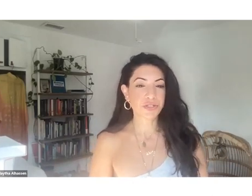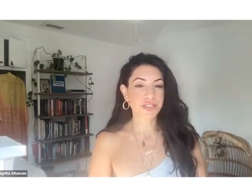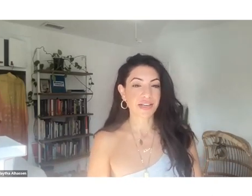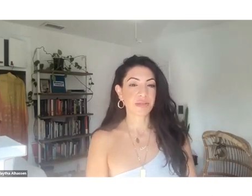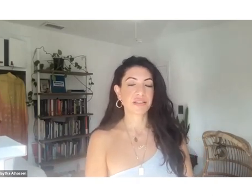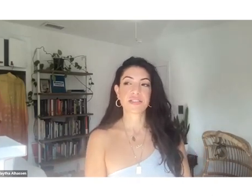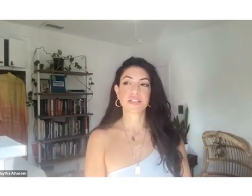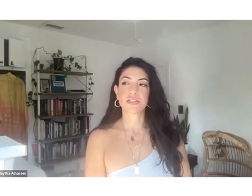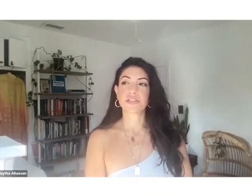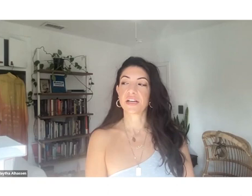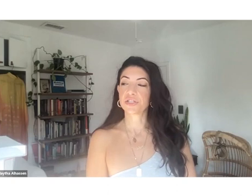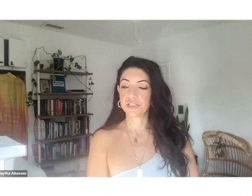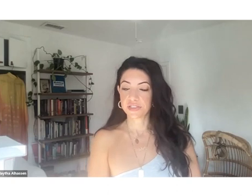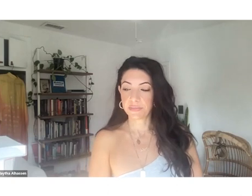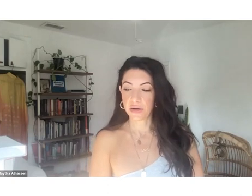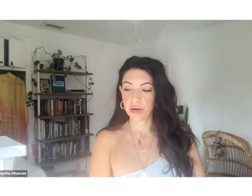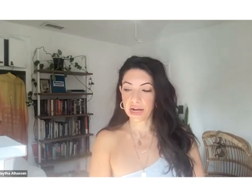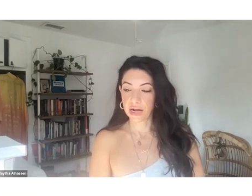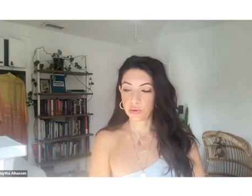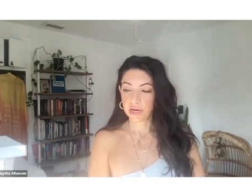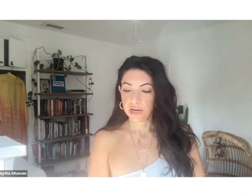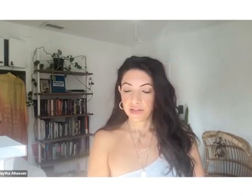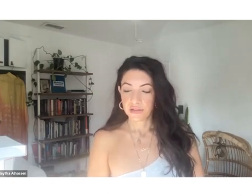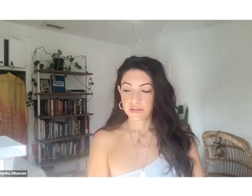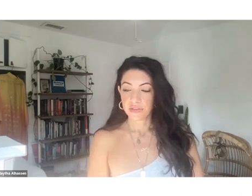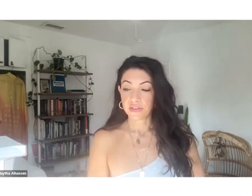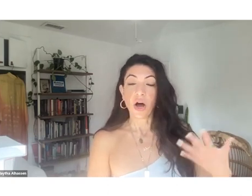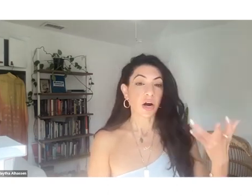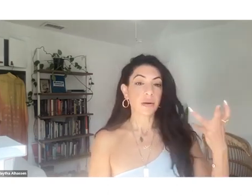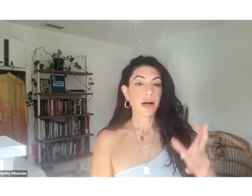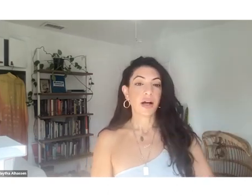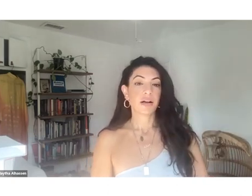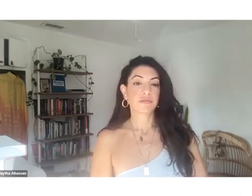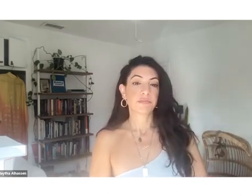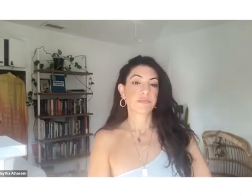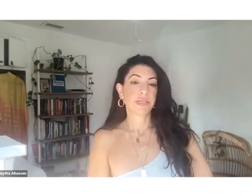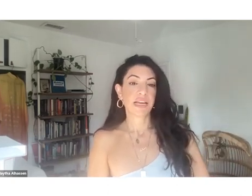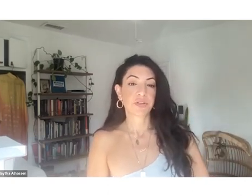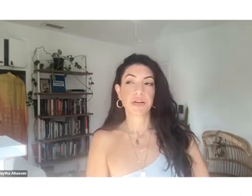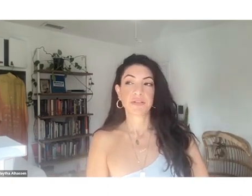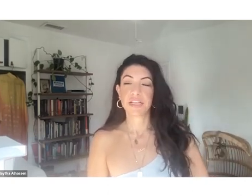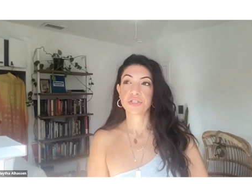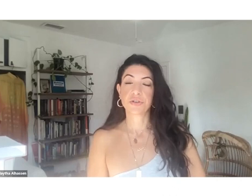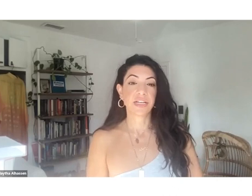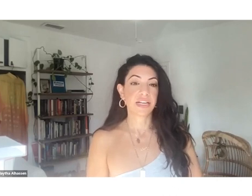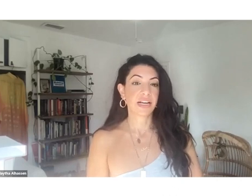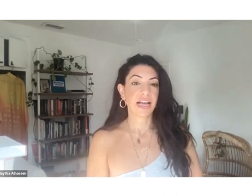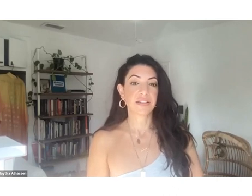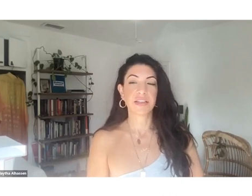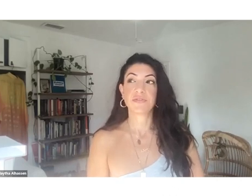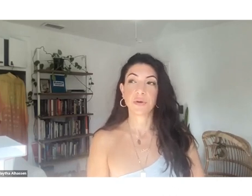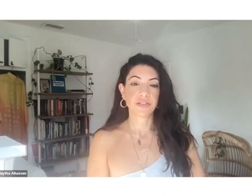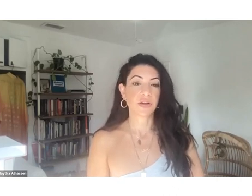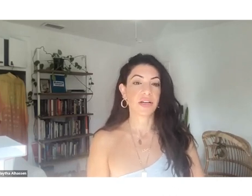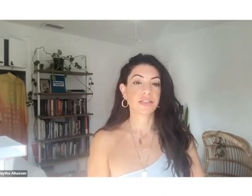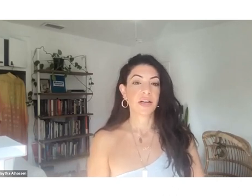It's interesting. I've been listening to discussions about how the harm of behavior modification training and